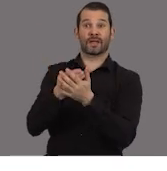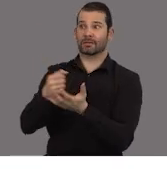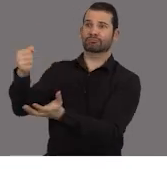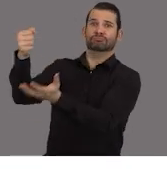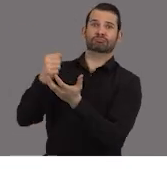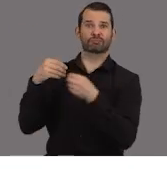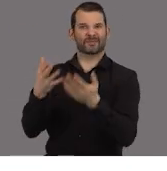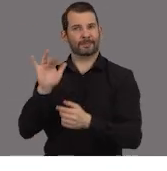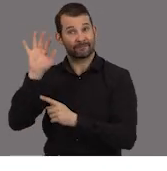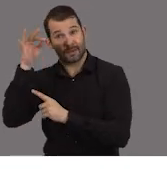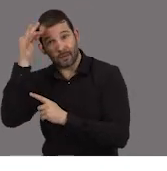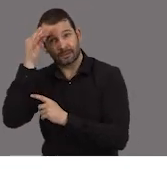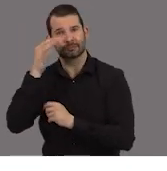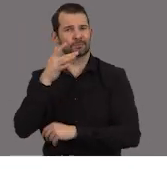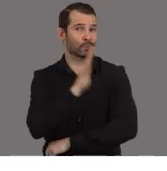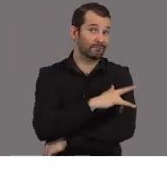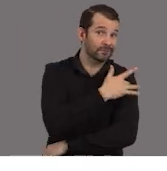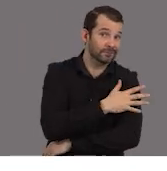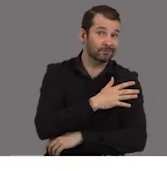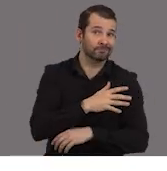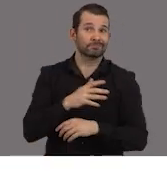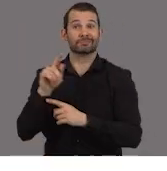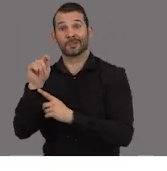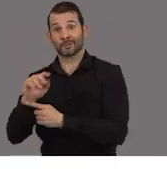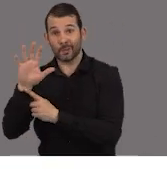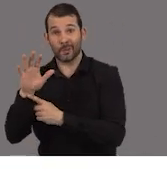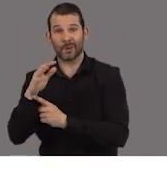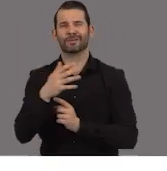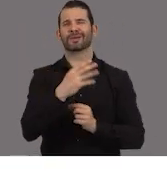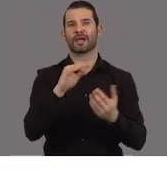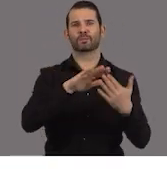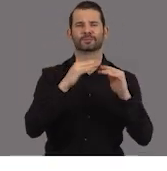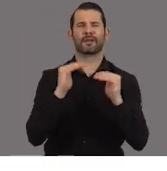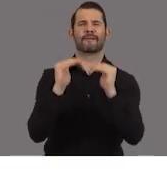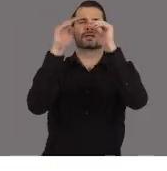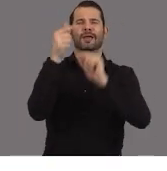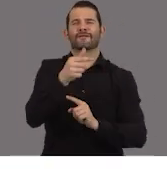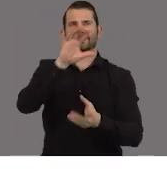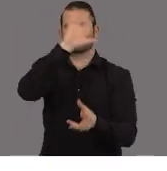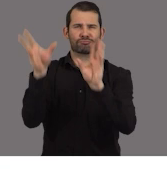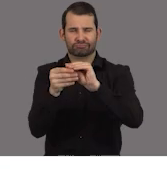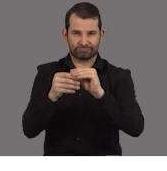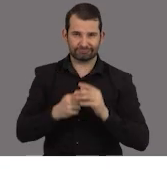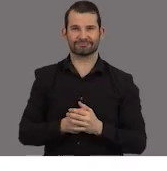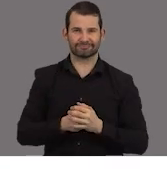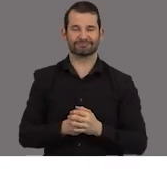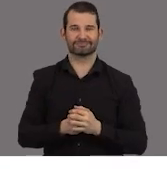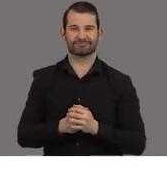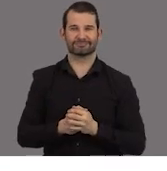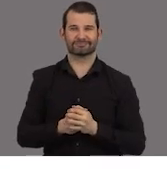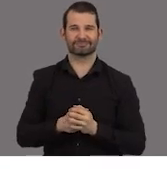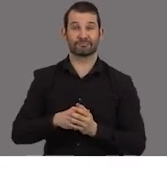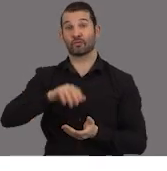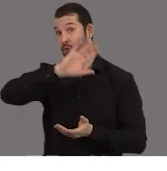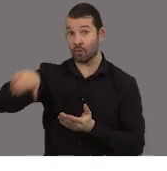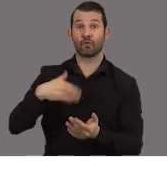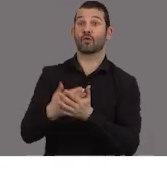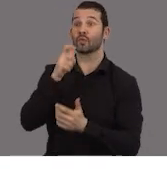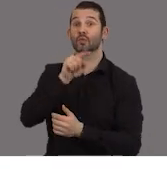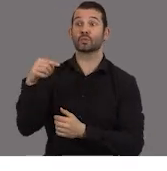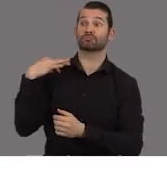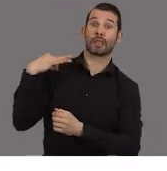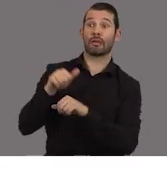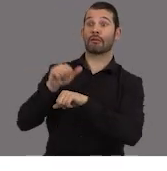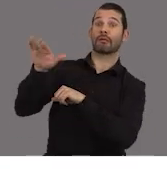total funding provided by federal, provincial, territorial, and municipal levels of government.